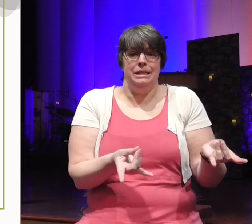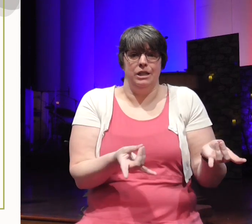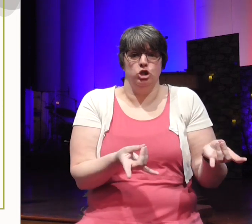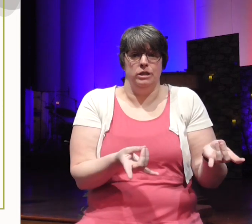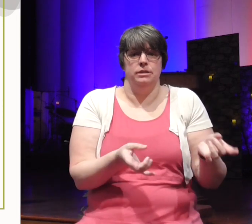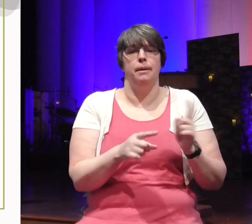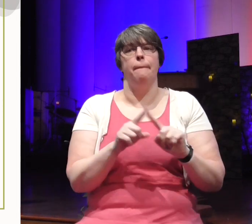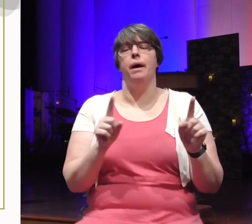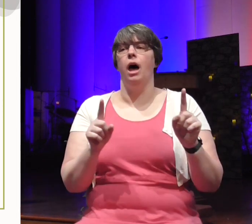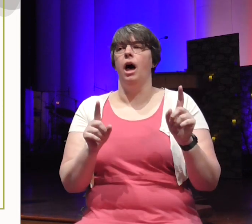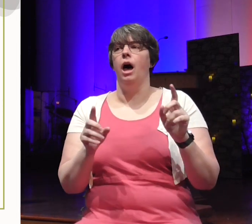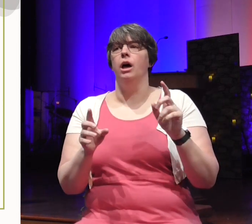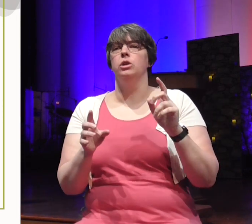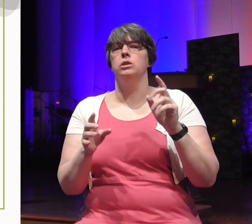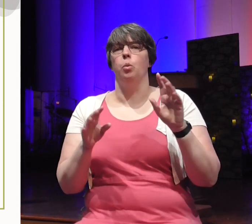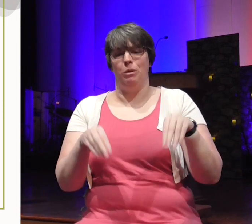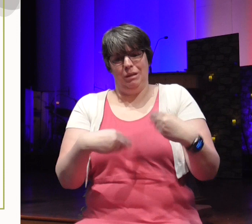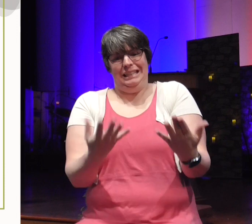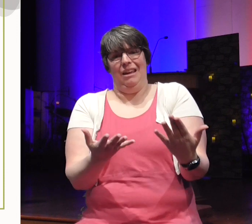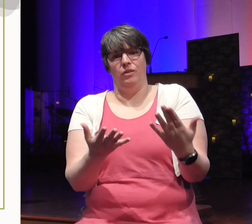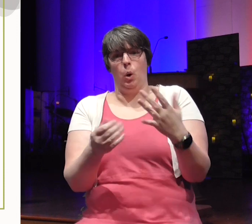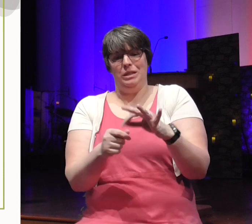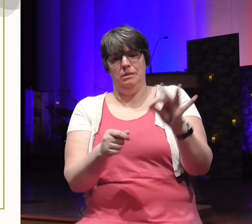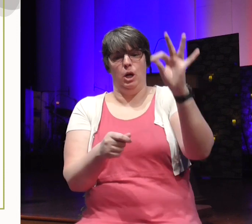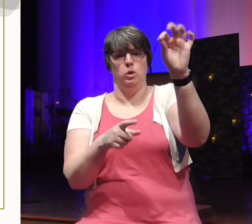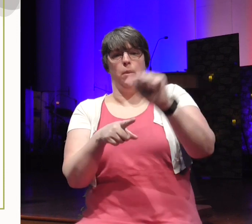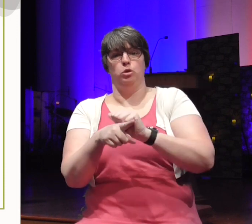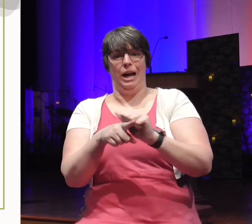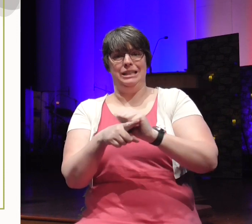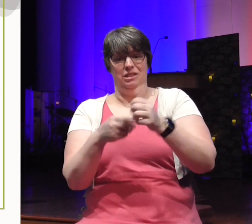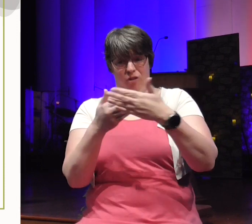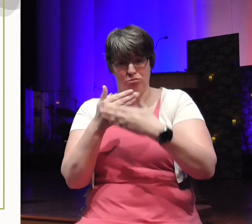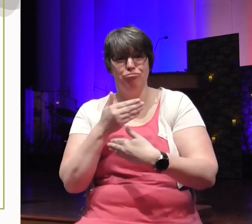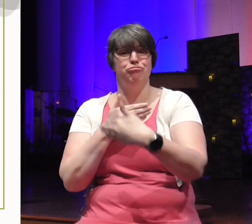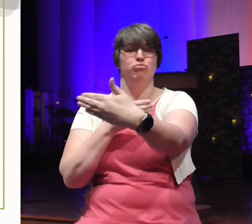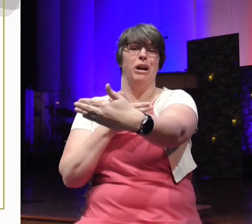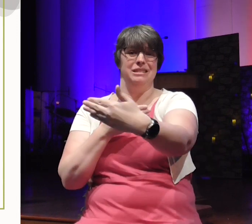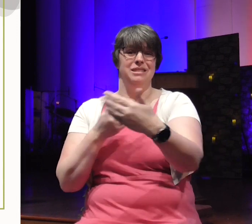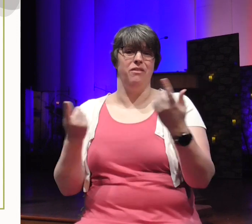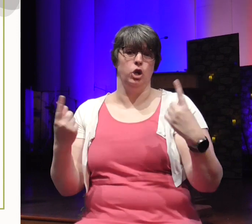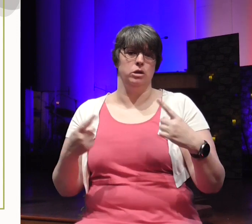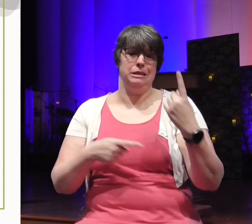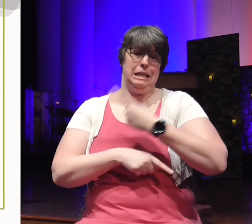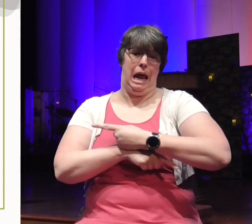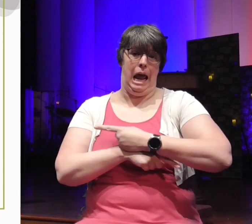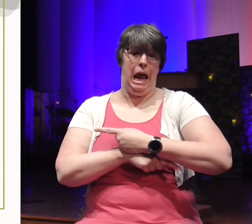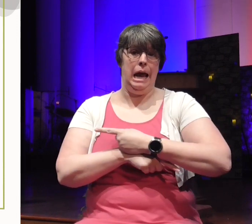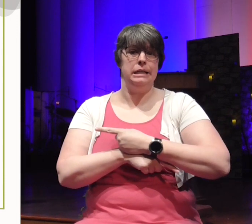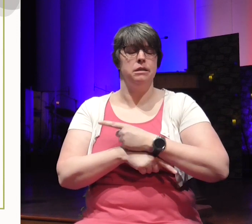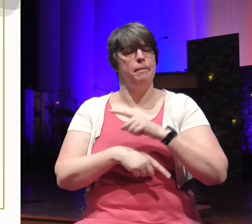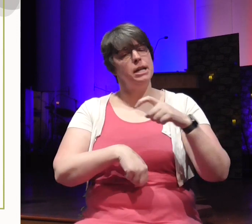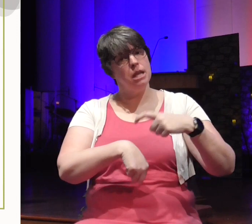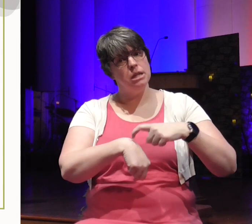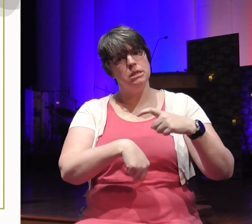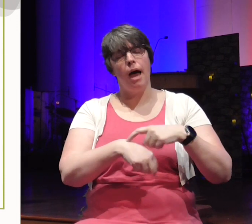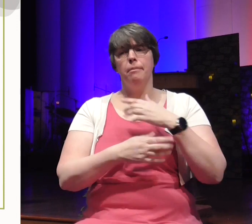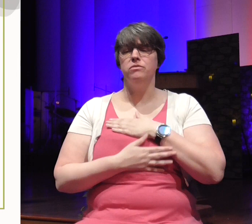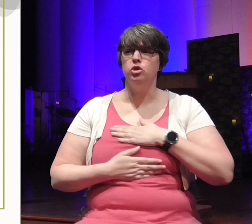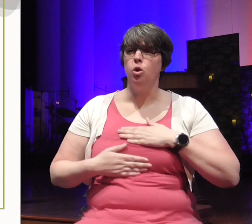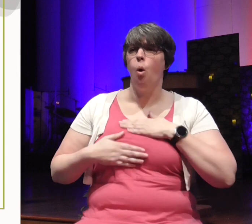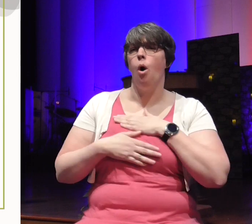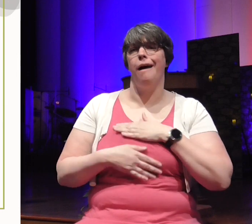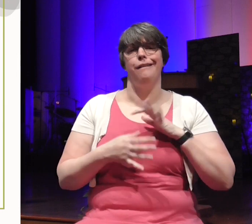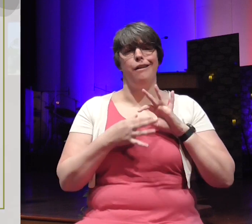be equipped with a spiritual practice for the rest of your days that enriches you, it's a time of joy and camaraderie